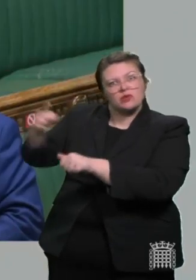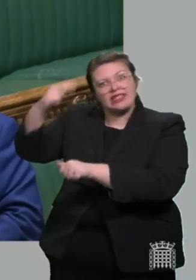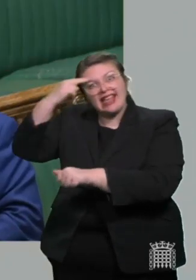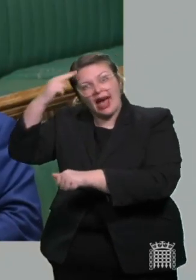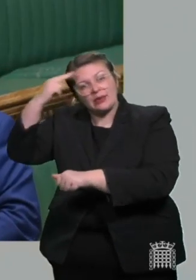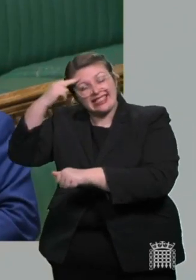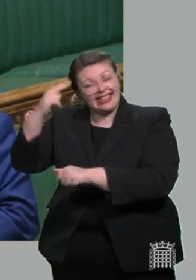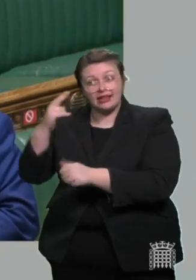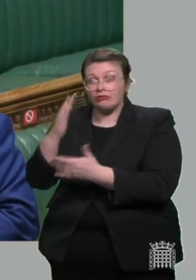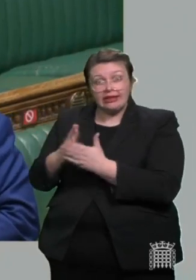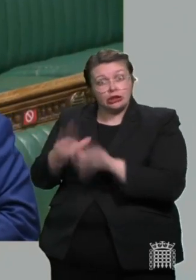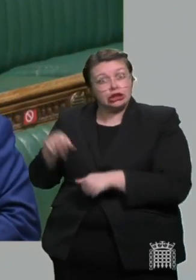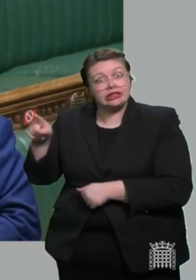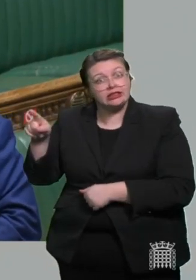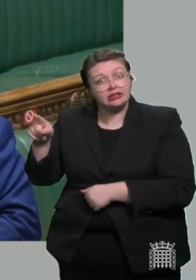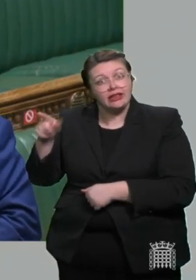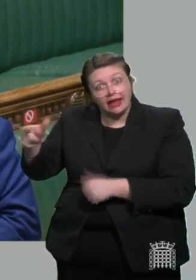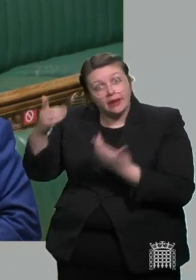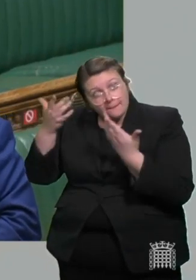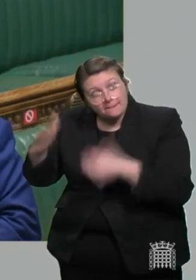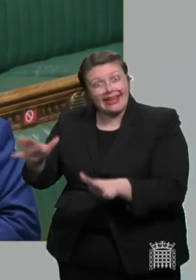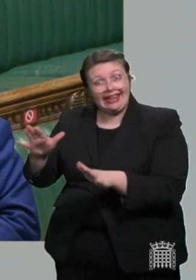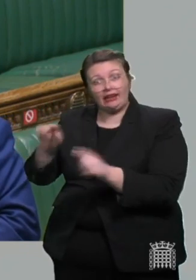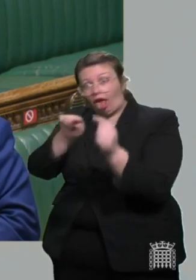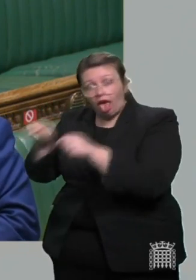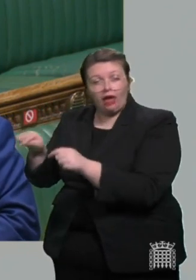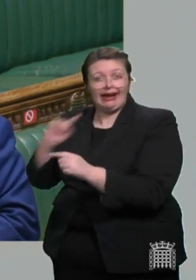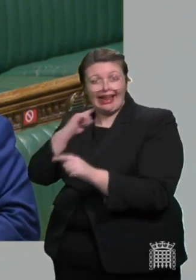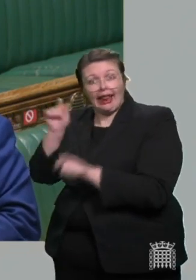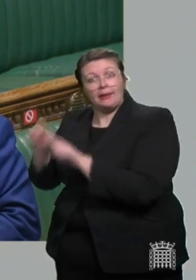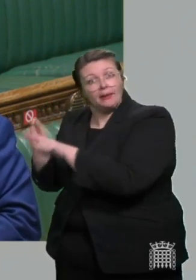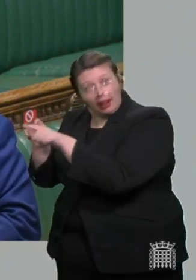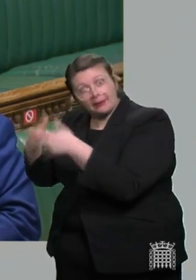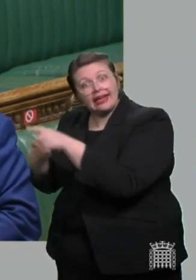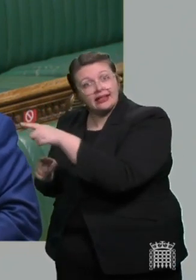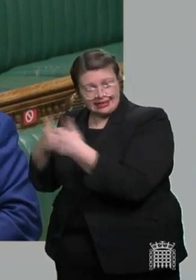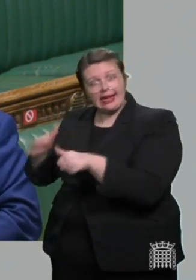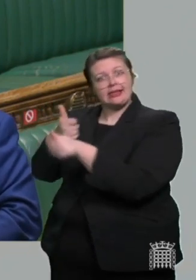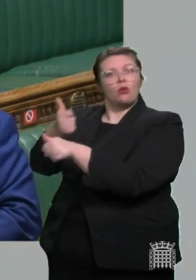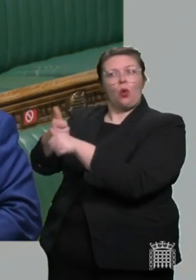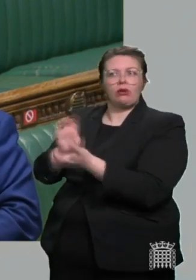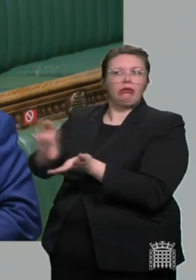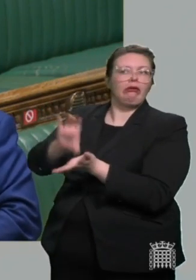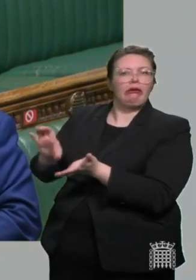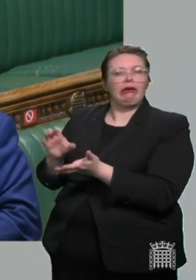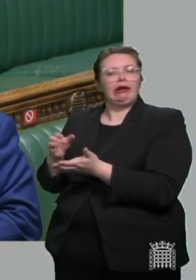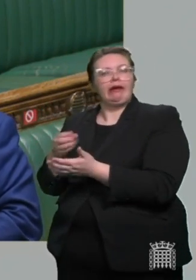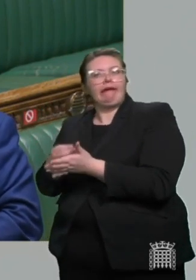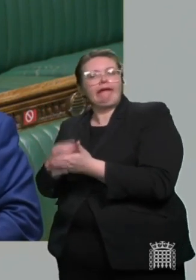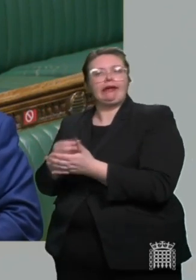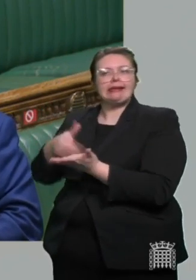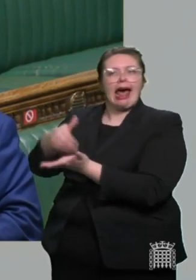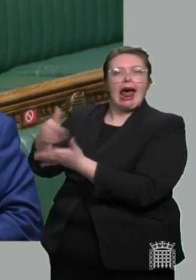evidence of war crimes and of the targeting of civilians. Well, the Prime Minister confirmed that today's budget